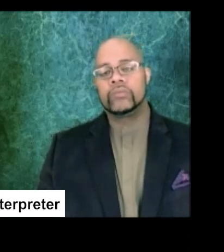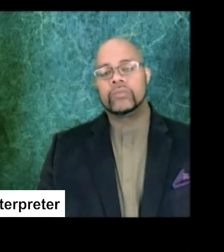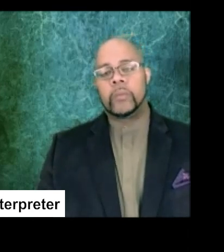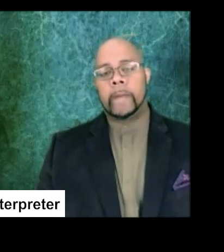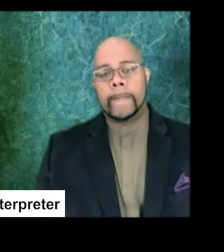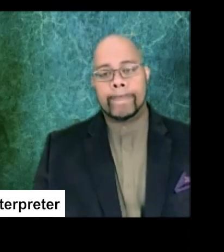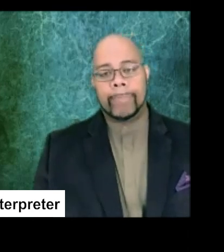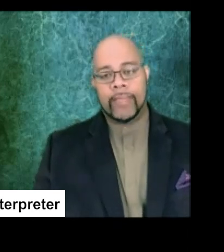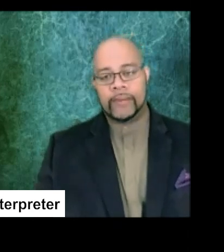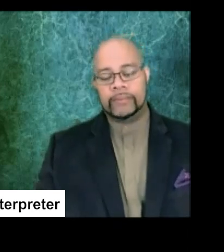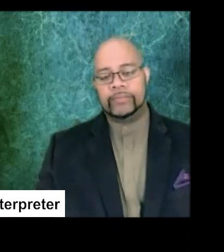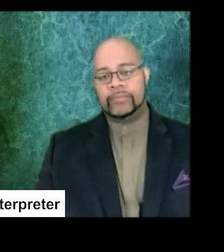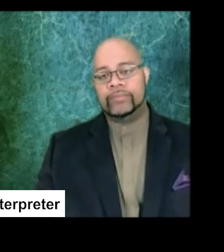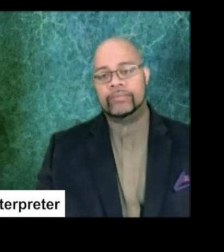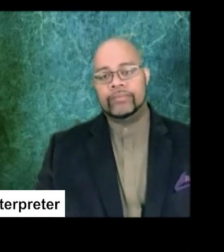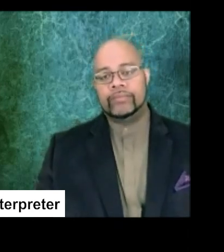will